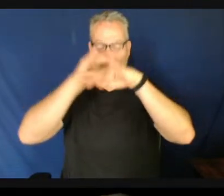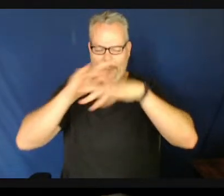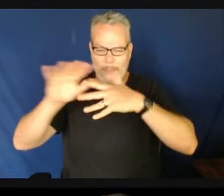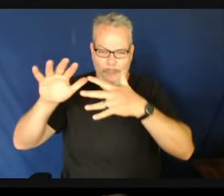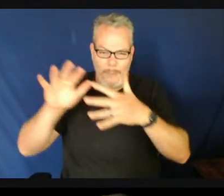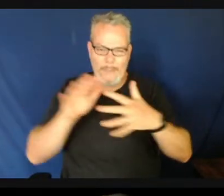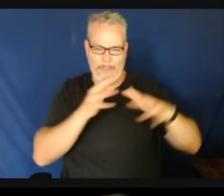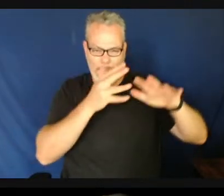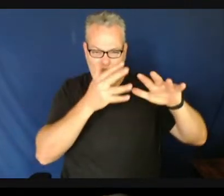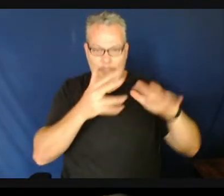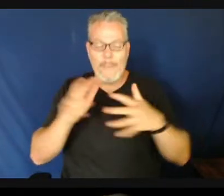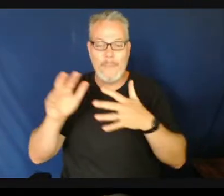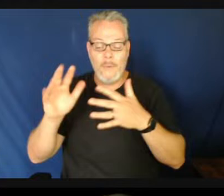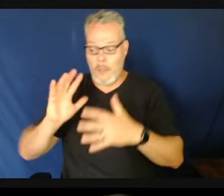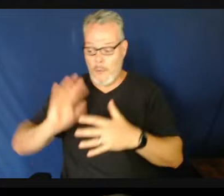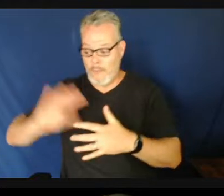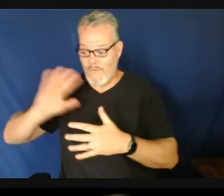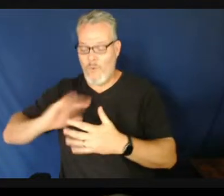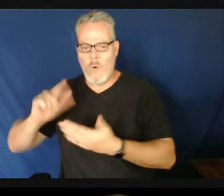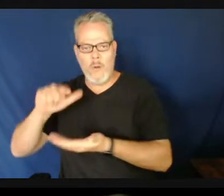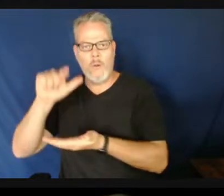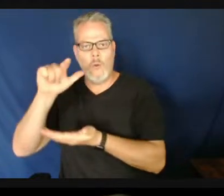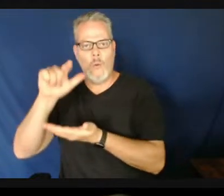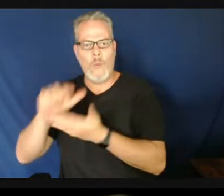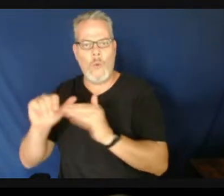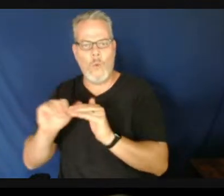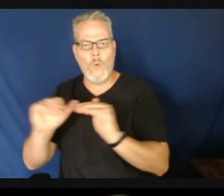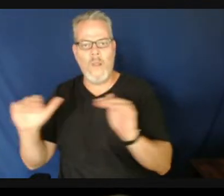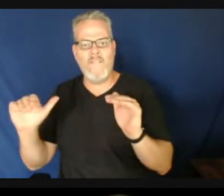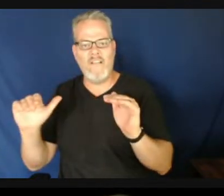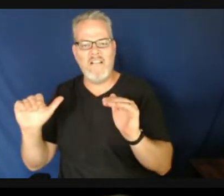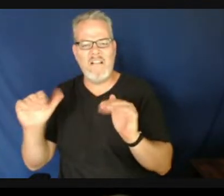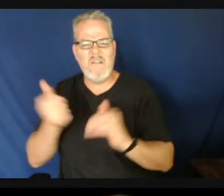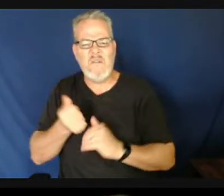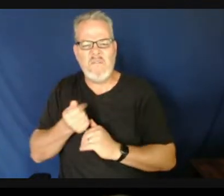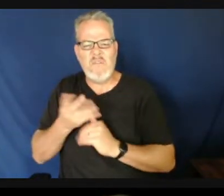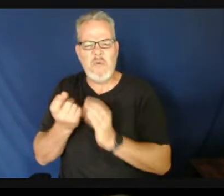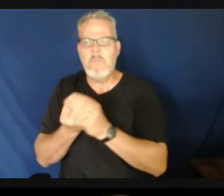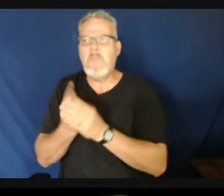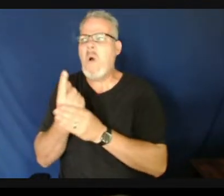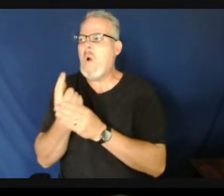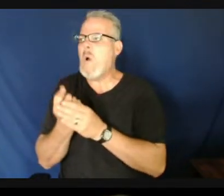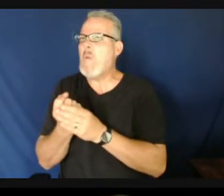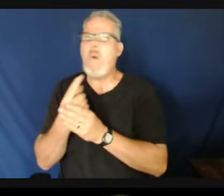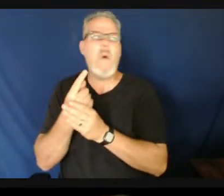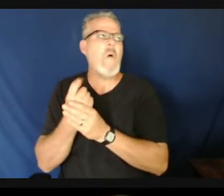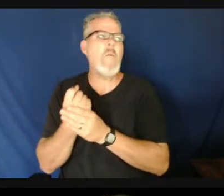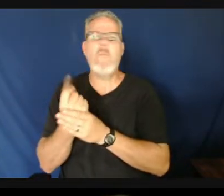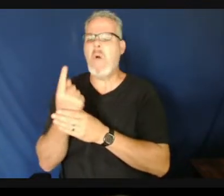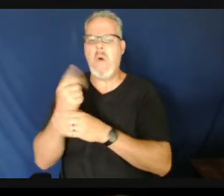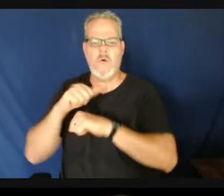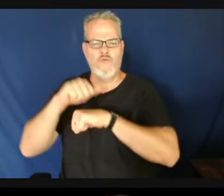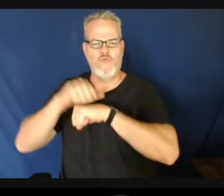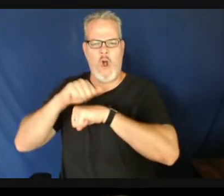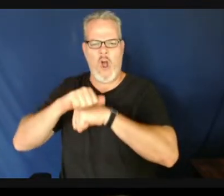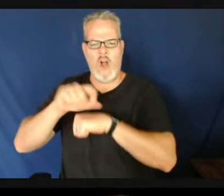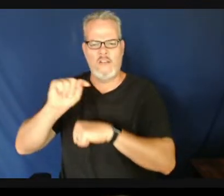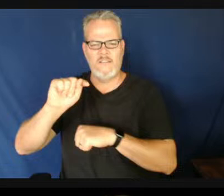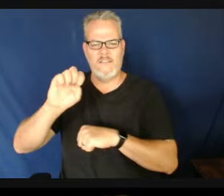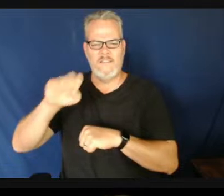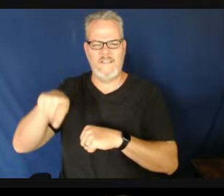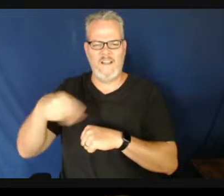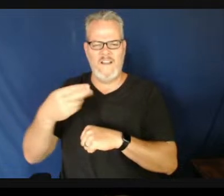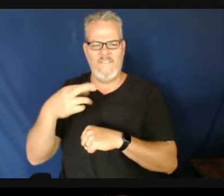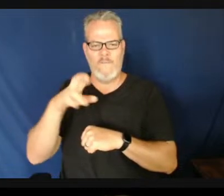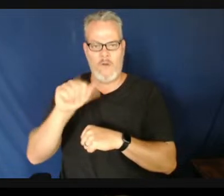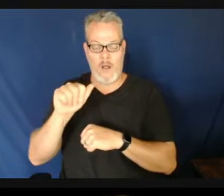there have been lower level impacts of just the gas with less tephra, but still dispersing across the central and south and